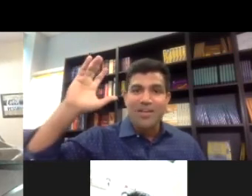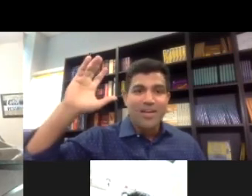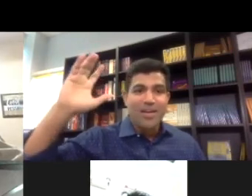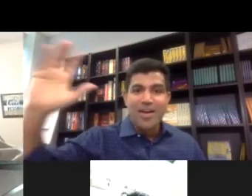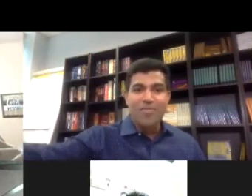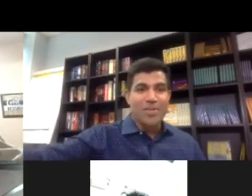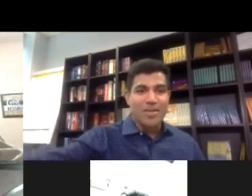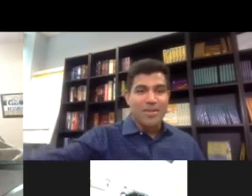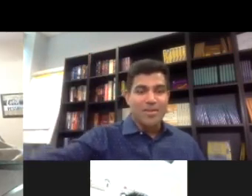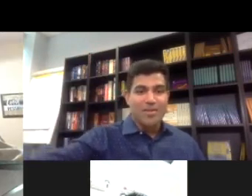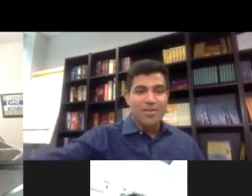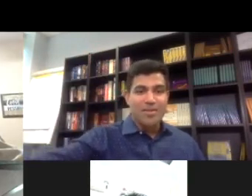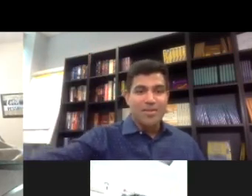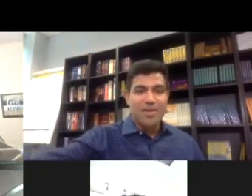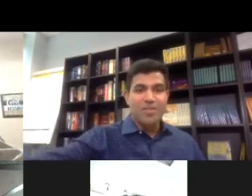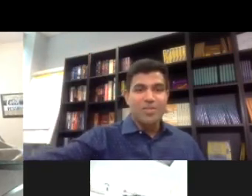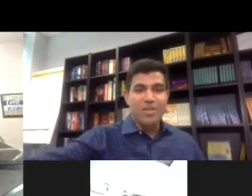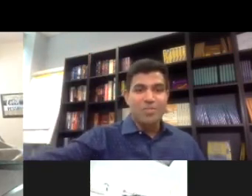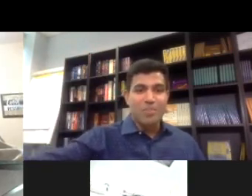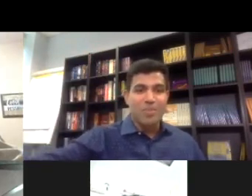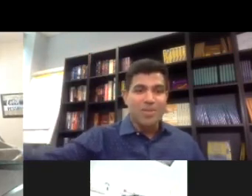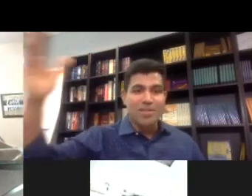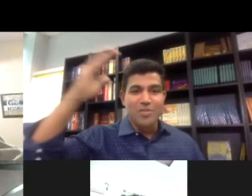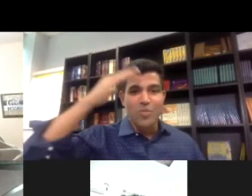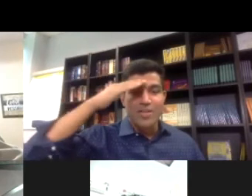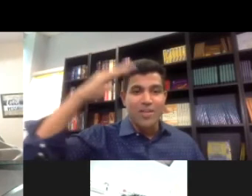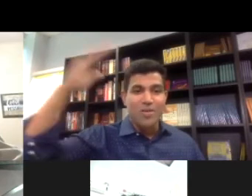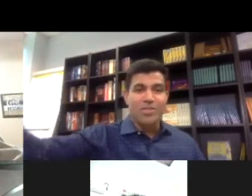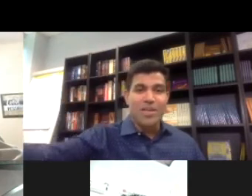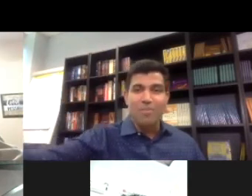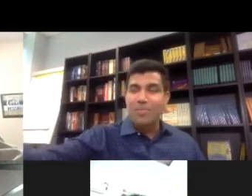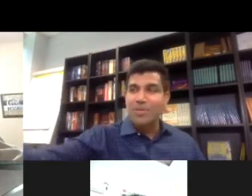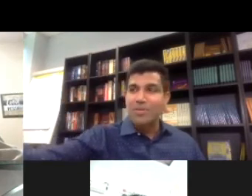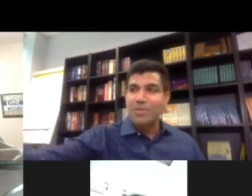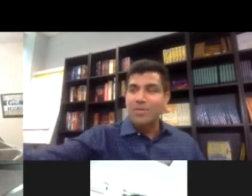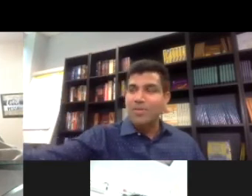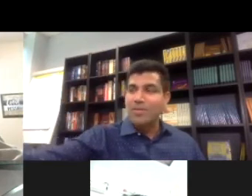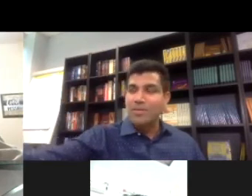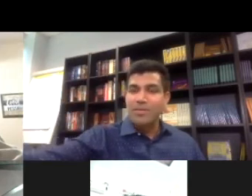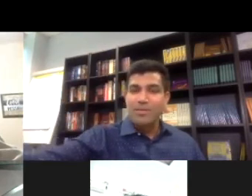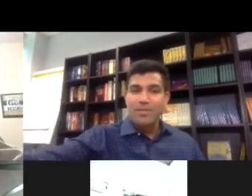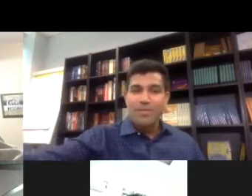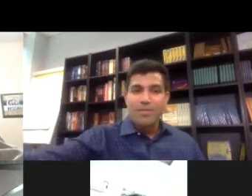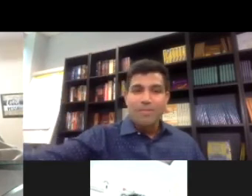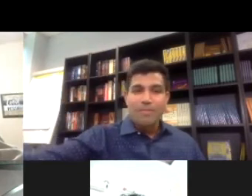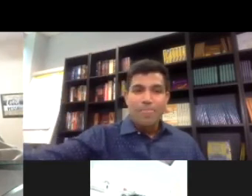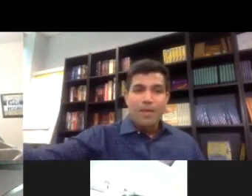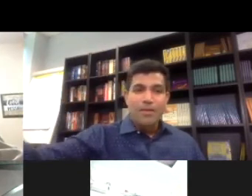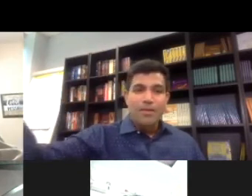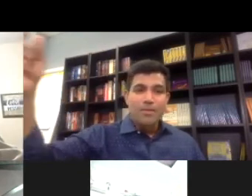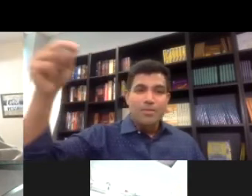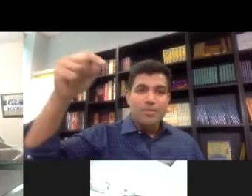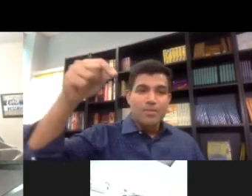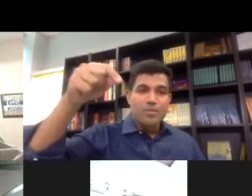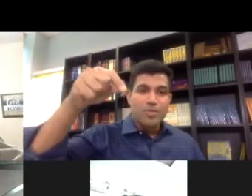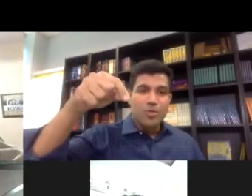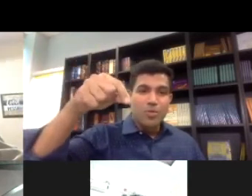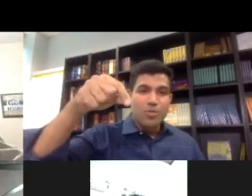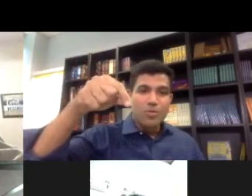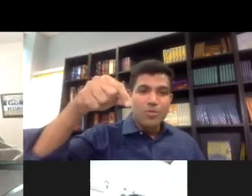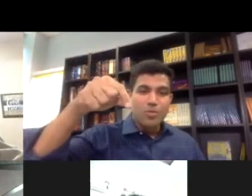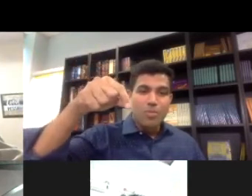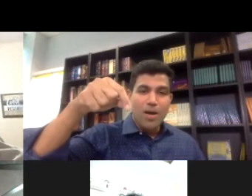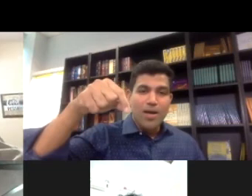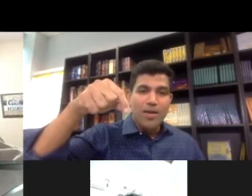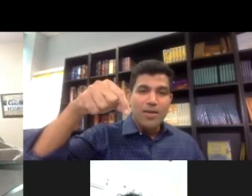and everything. And the church people, they're just waiting to escape. Yeah, I understand what you say.